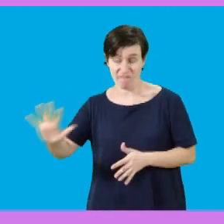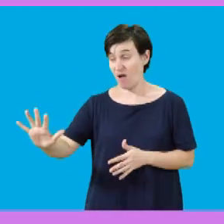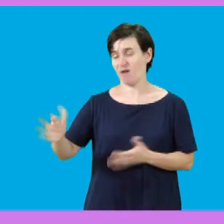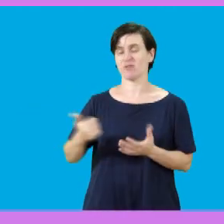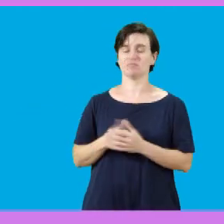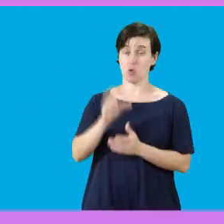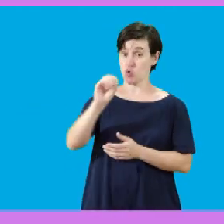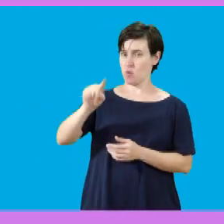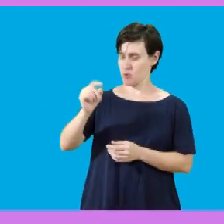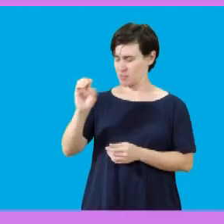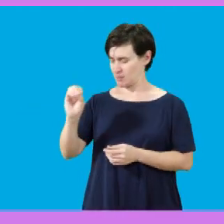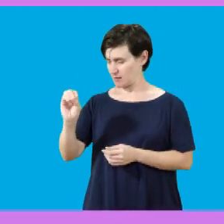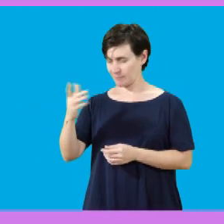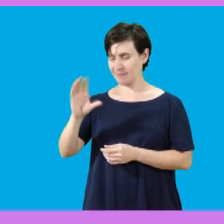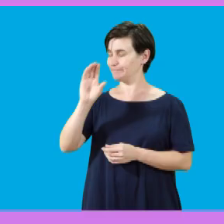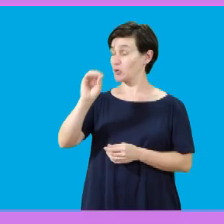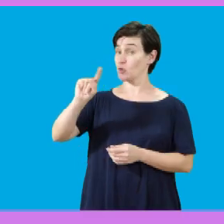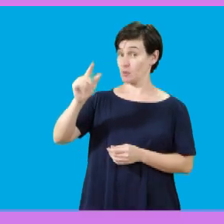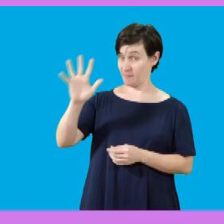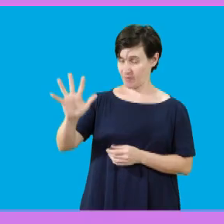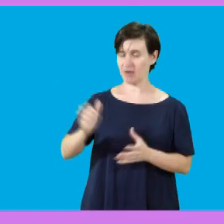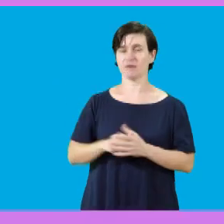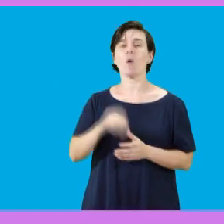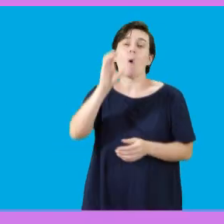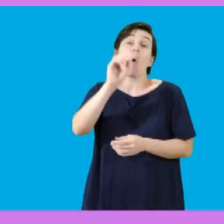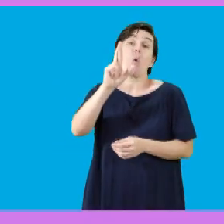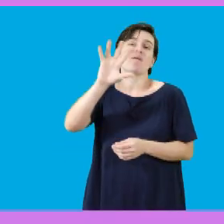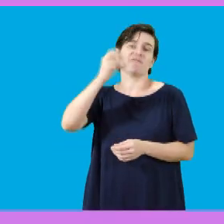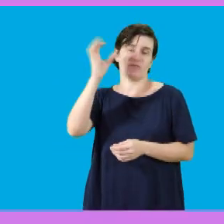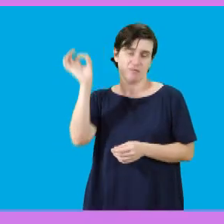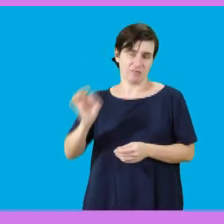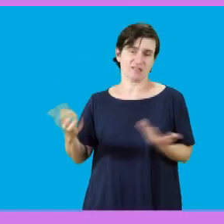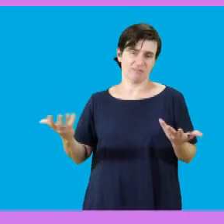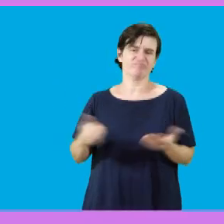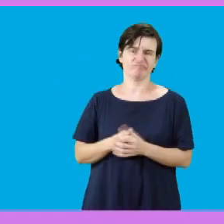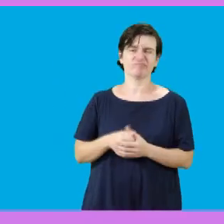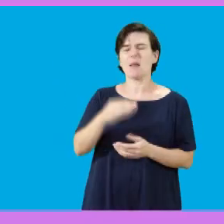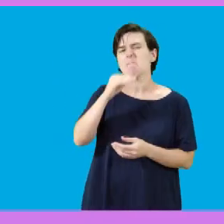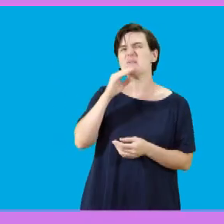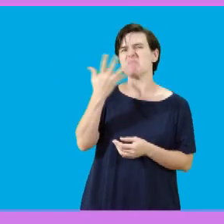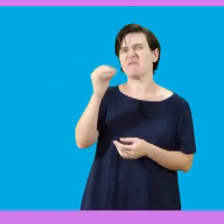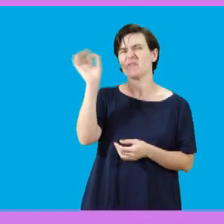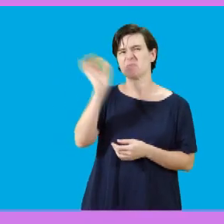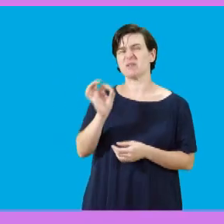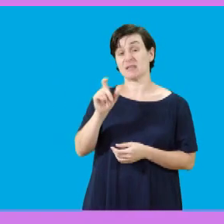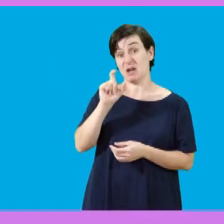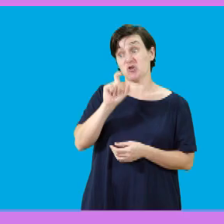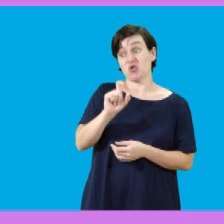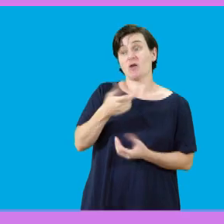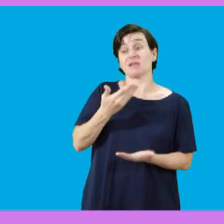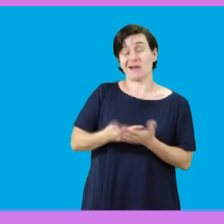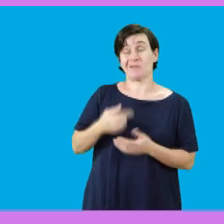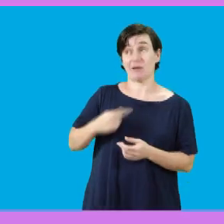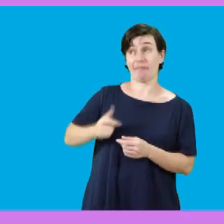number, which is 0.5, or you can write it as a percentage, which is 50%. So it means there are